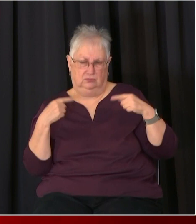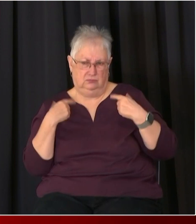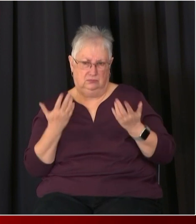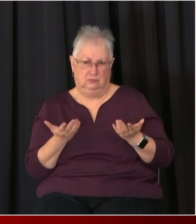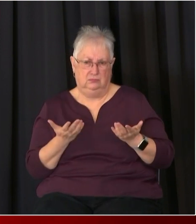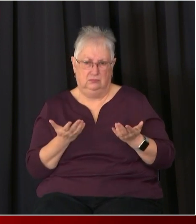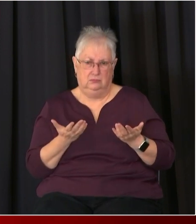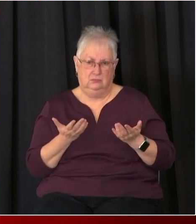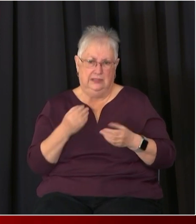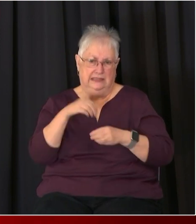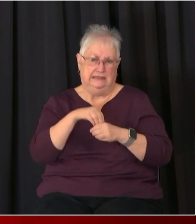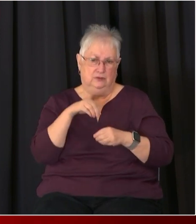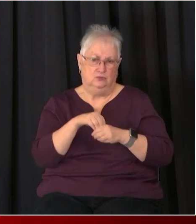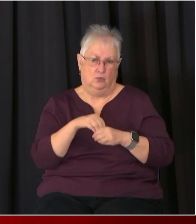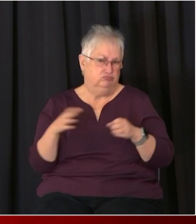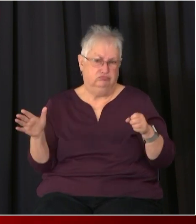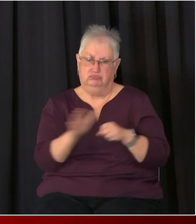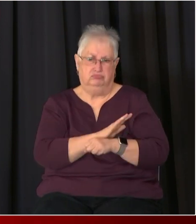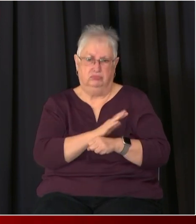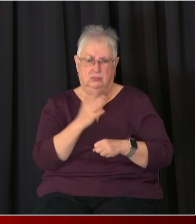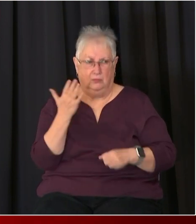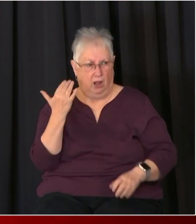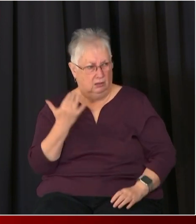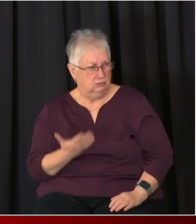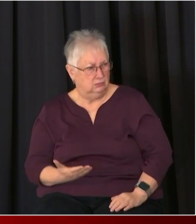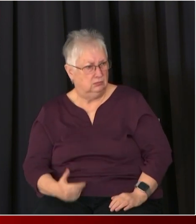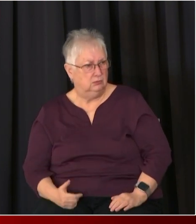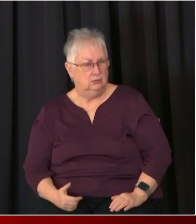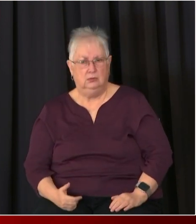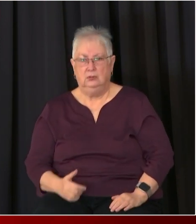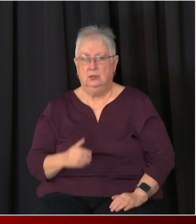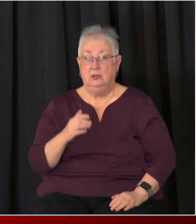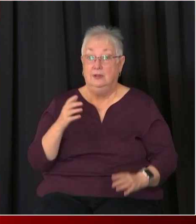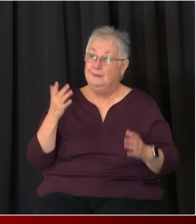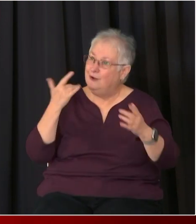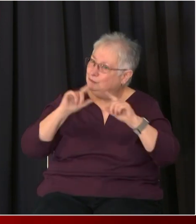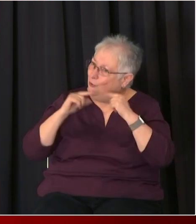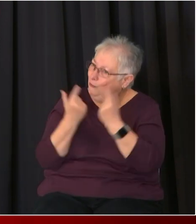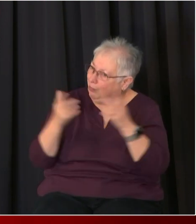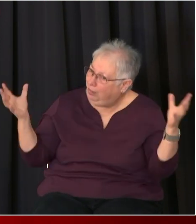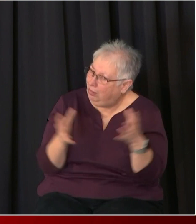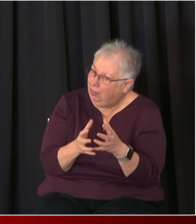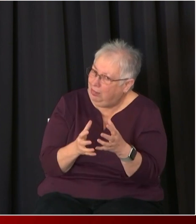like indoors, I mean? Was there a process? Group exercises were closed.